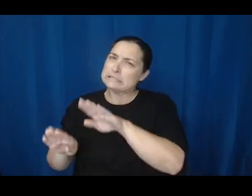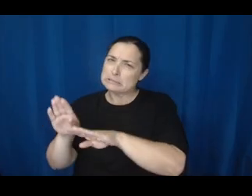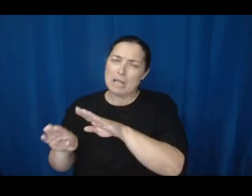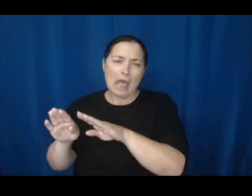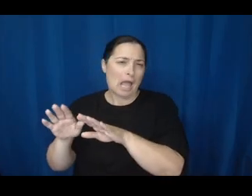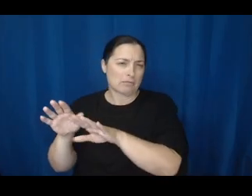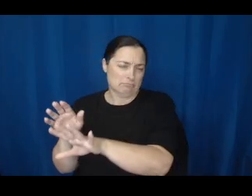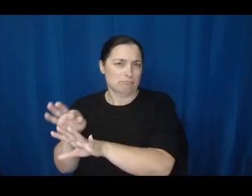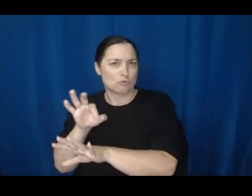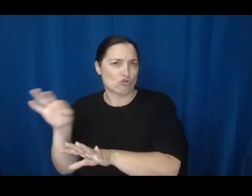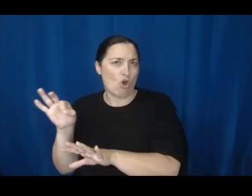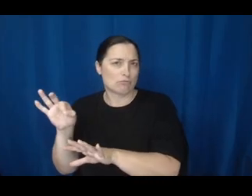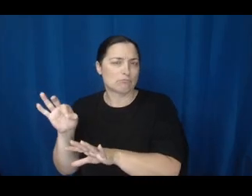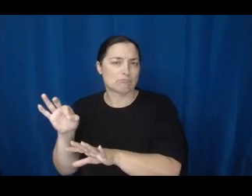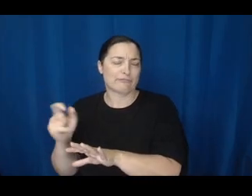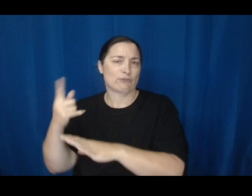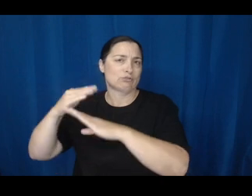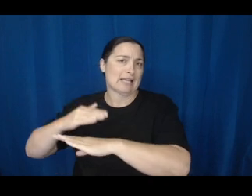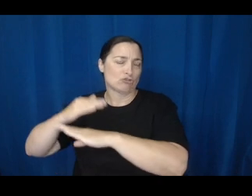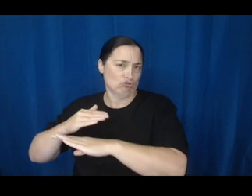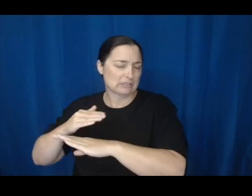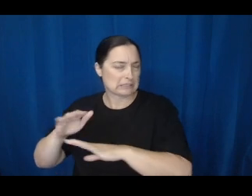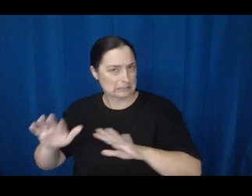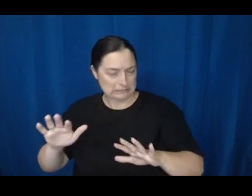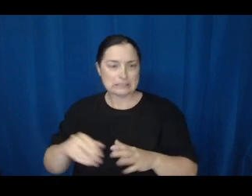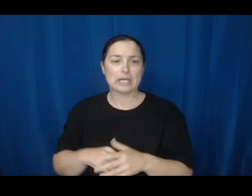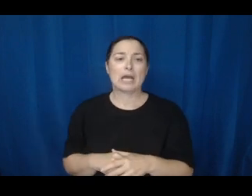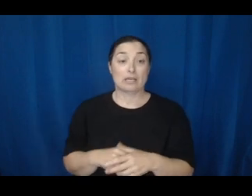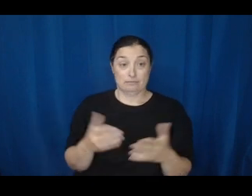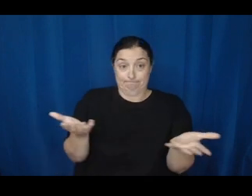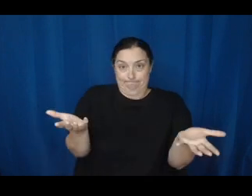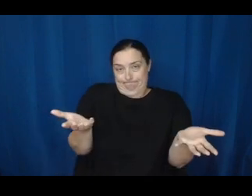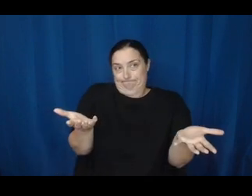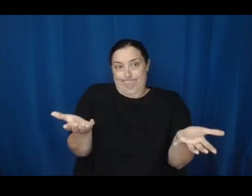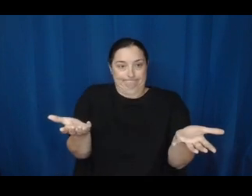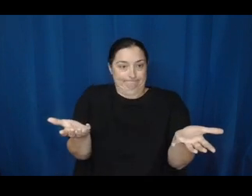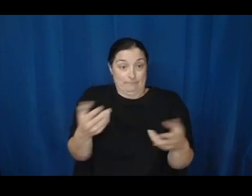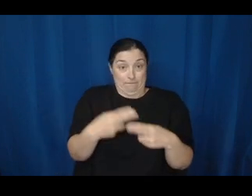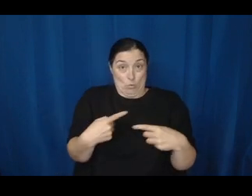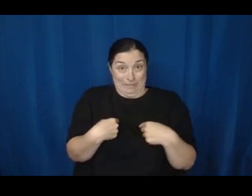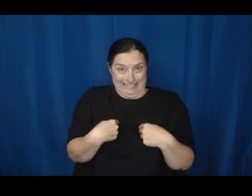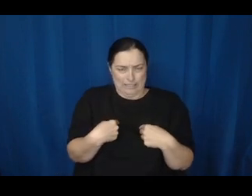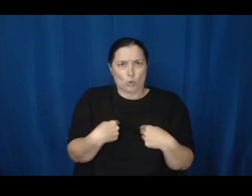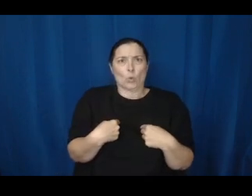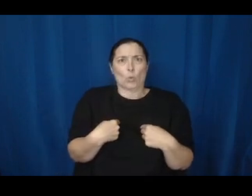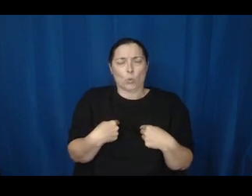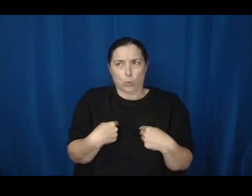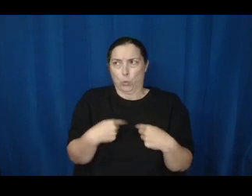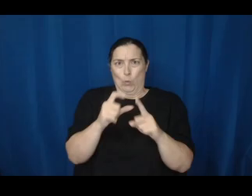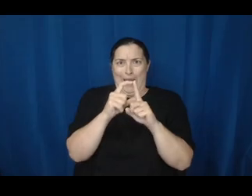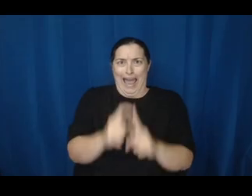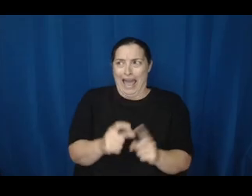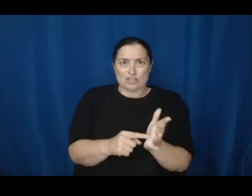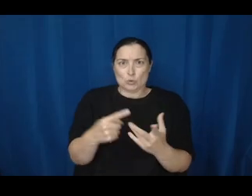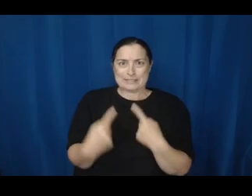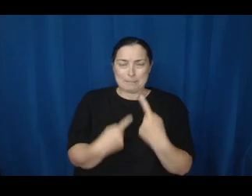magnitude. Again, I don't know how you make sense out of this, but for me this is a very difficult thing to explain, that we live in